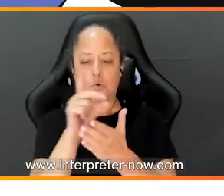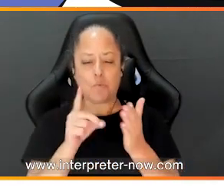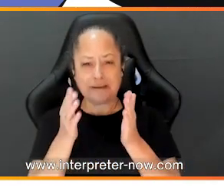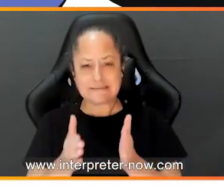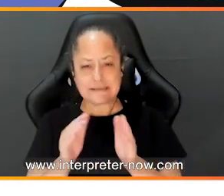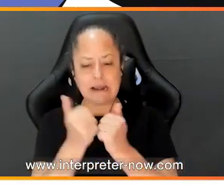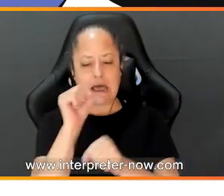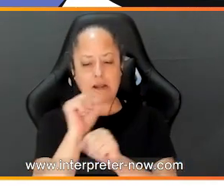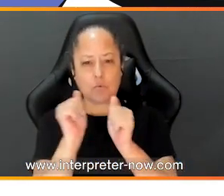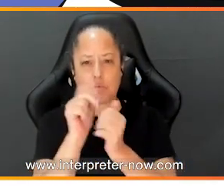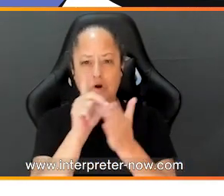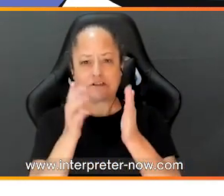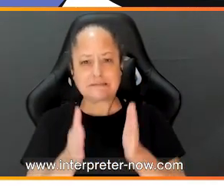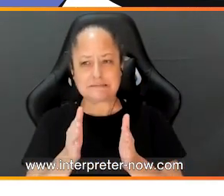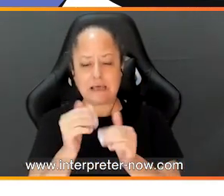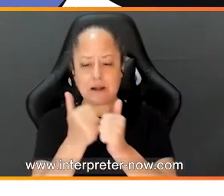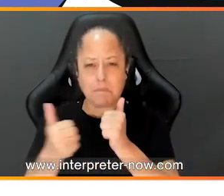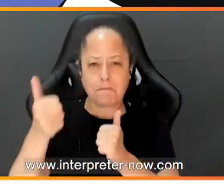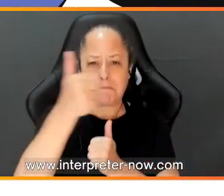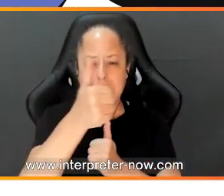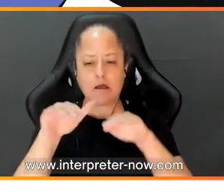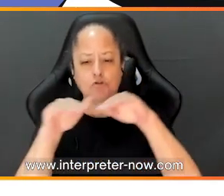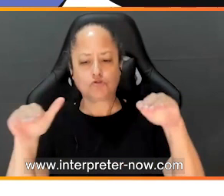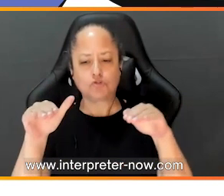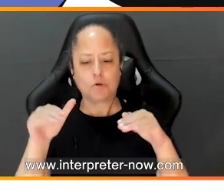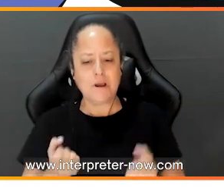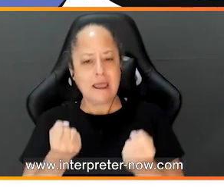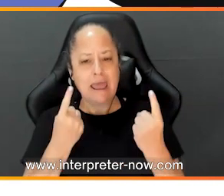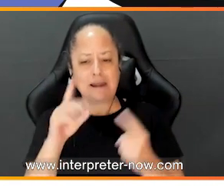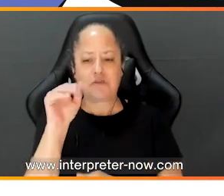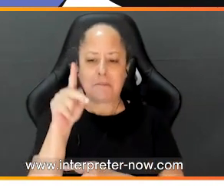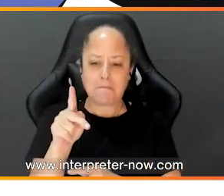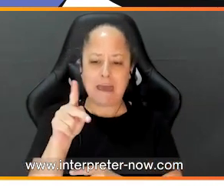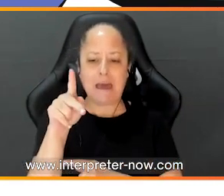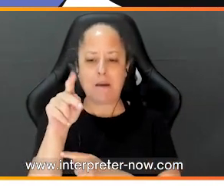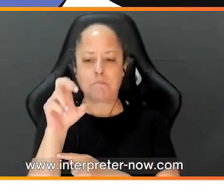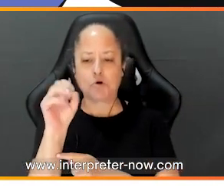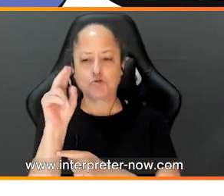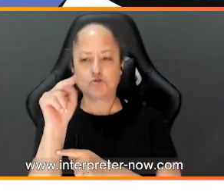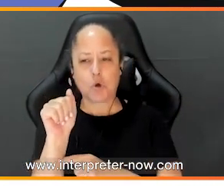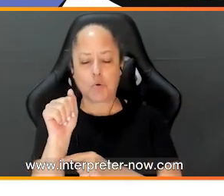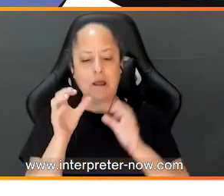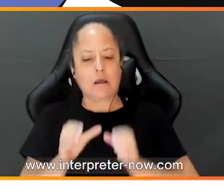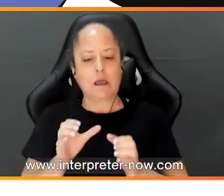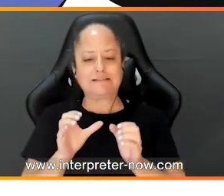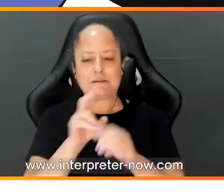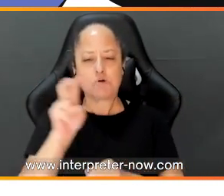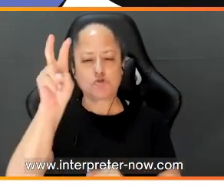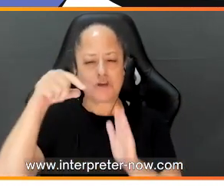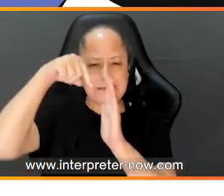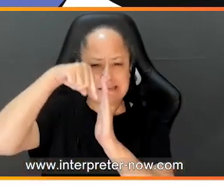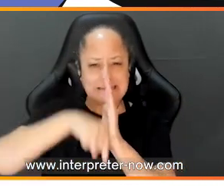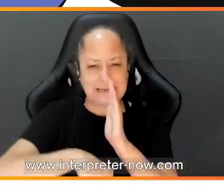affected, or how can we start to drive change in the world with design? And I think when that isn't necessarily happening in a